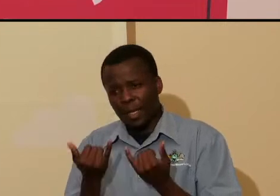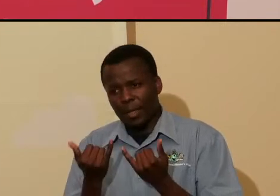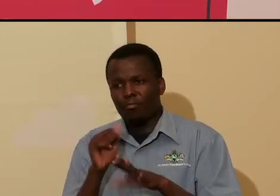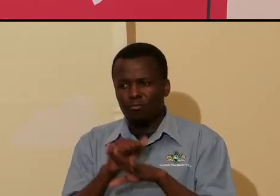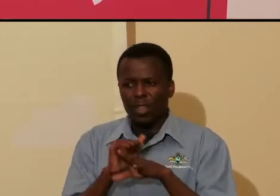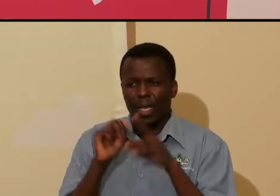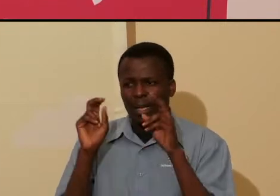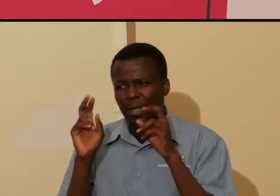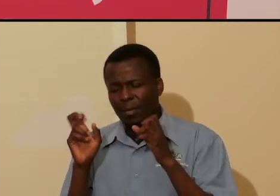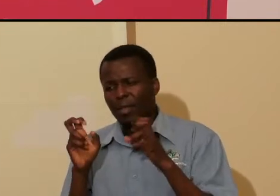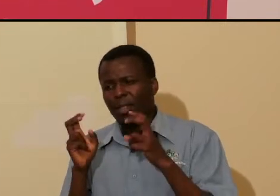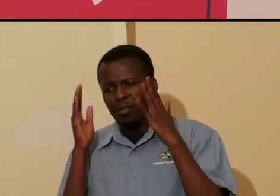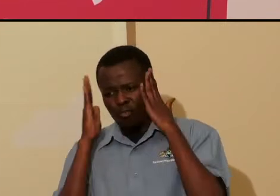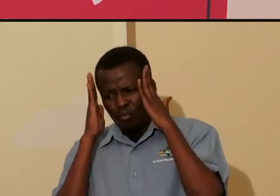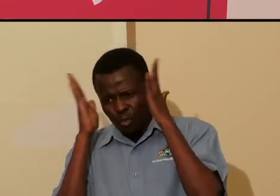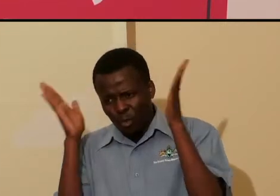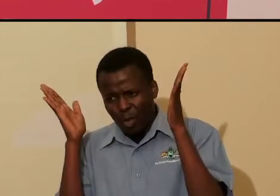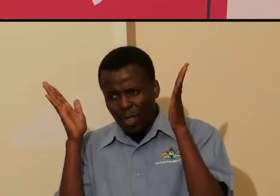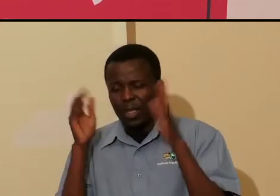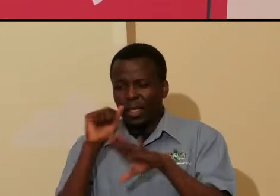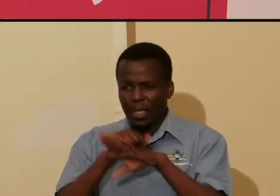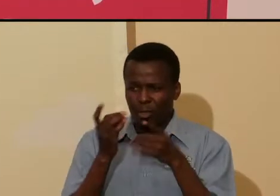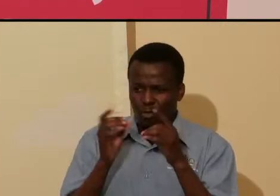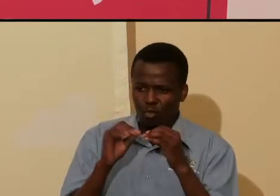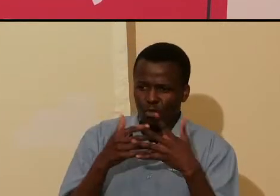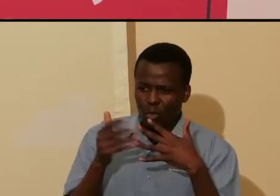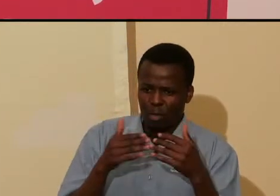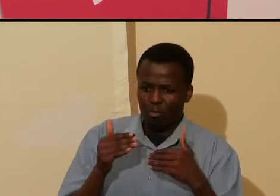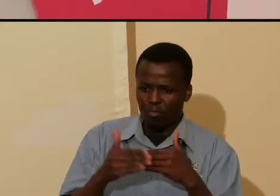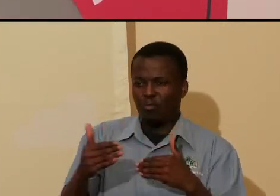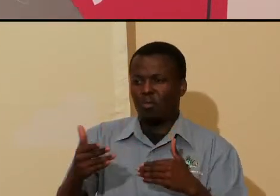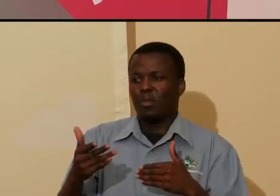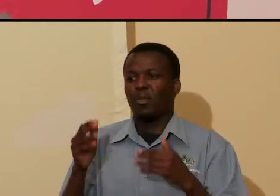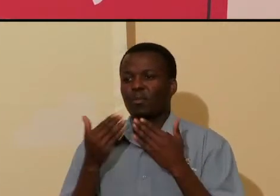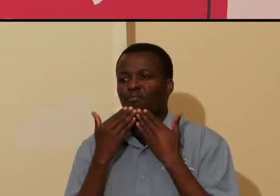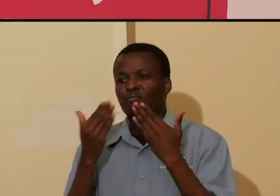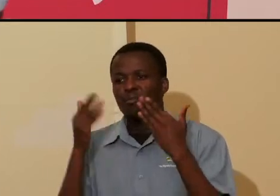context of the Kingdom of Eswatini. I thank you very much.